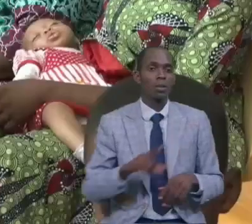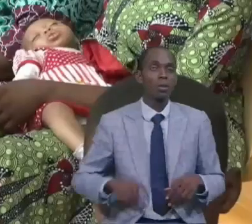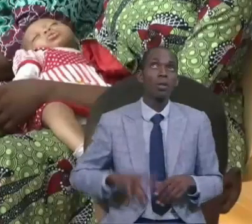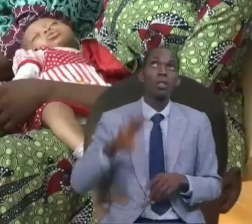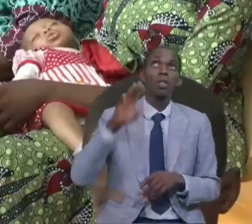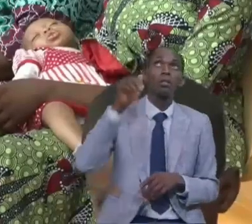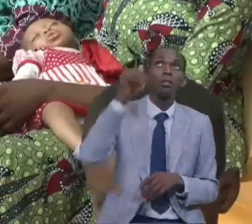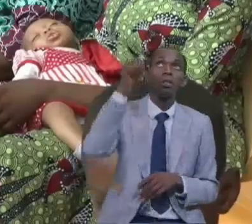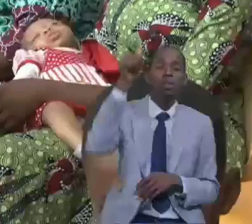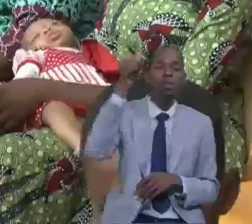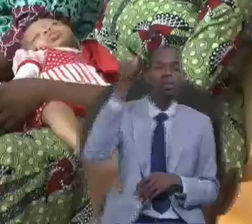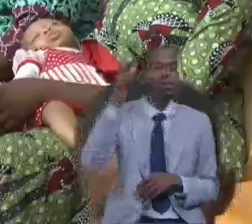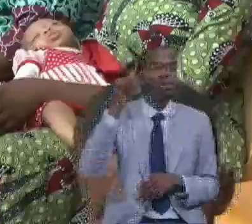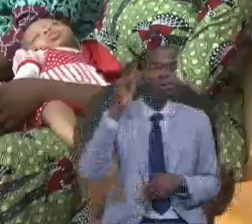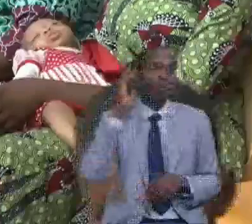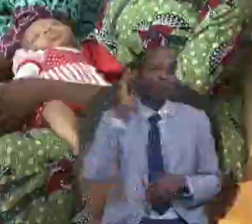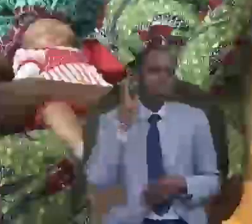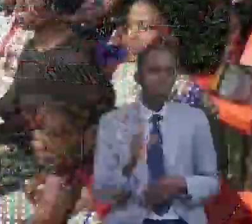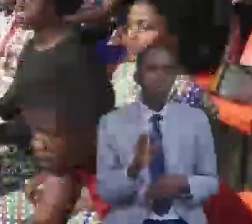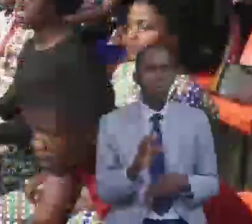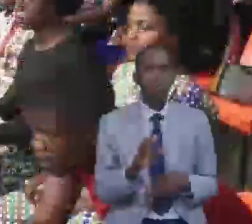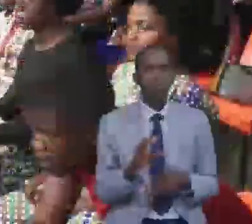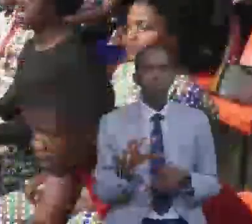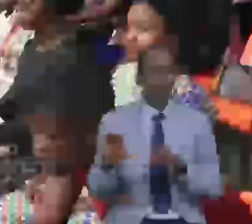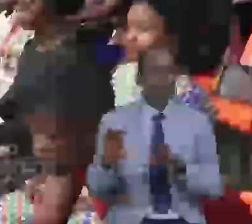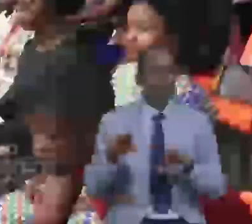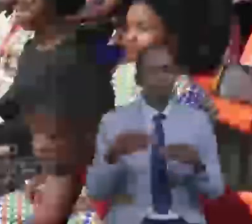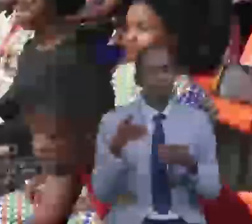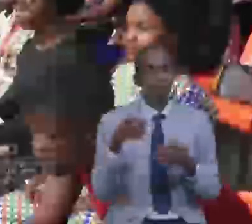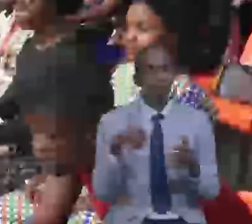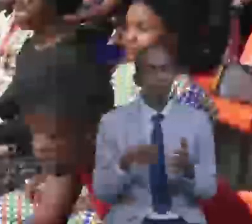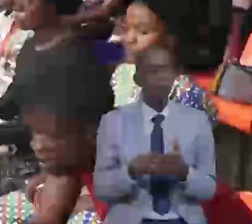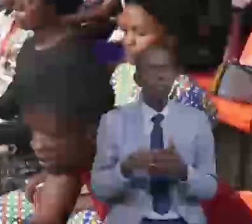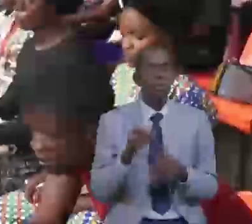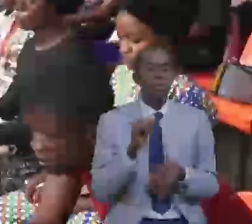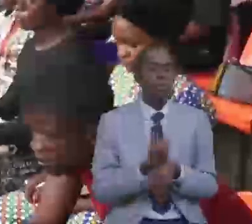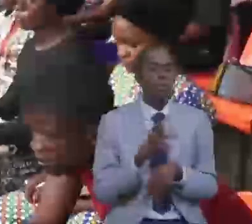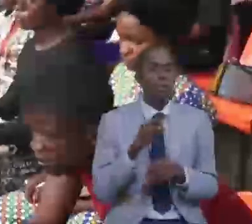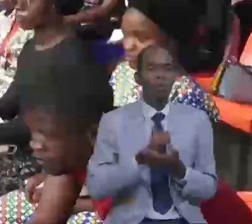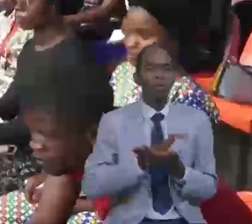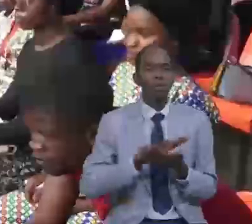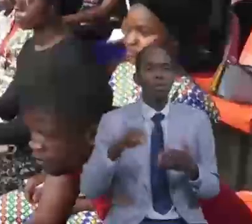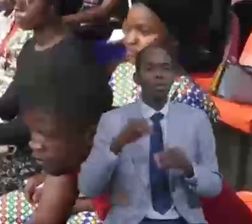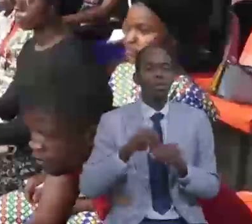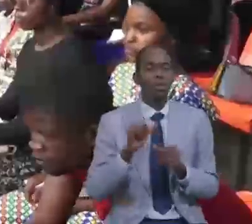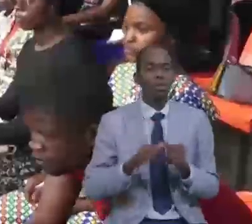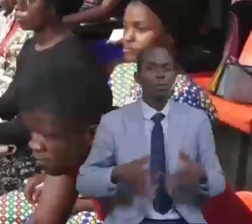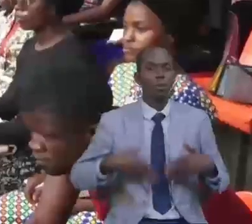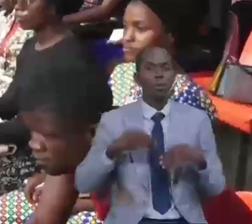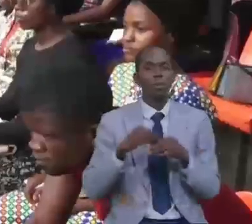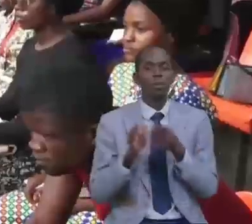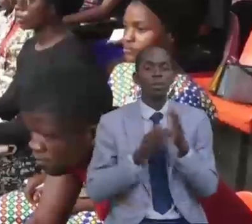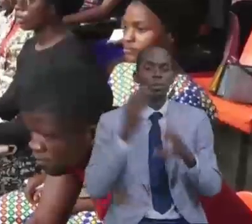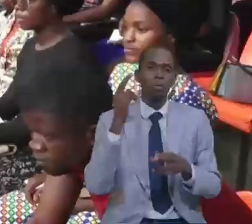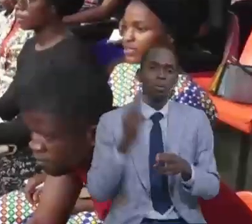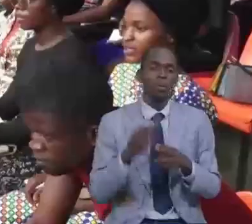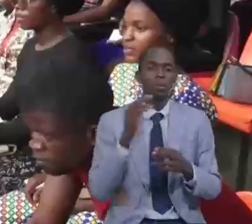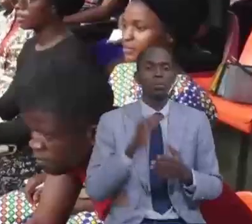in Jesus' name. The Son has taken away your voice over there.